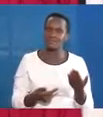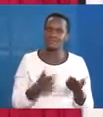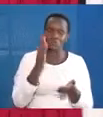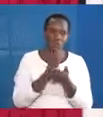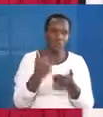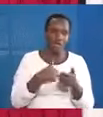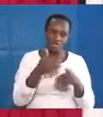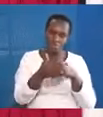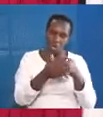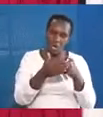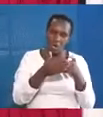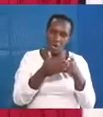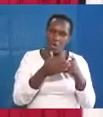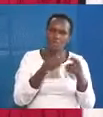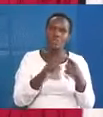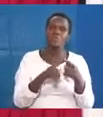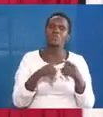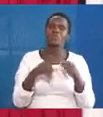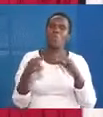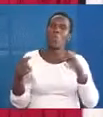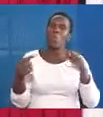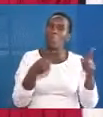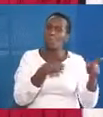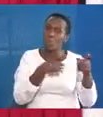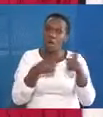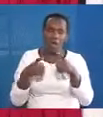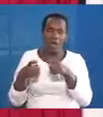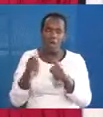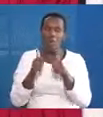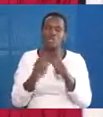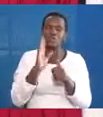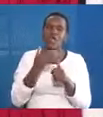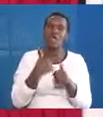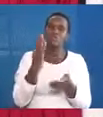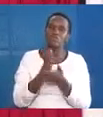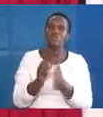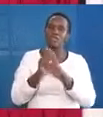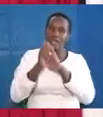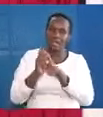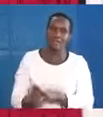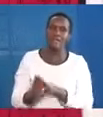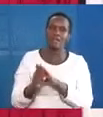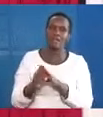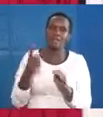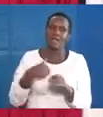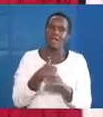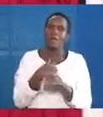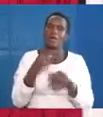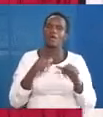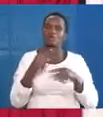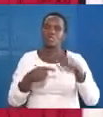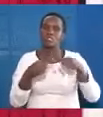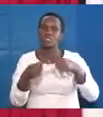a divisiveness that would have deeply undermined our continuity,